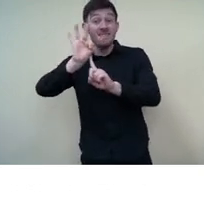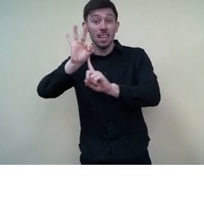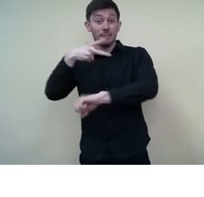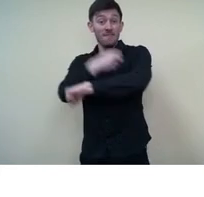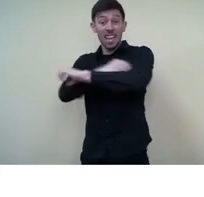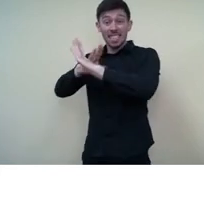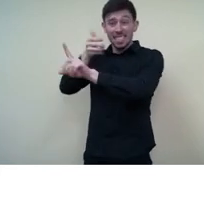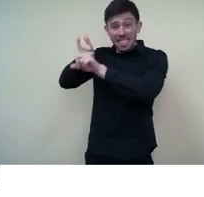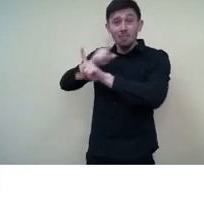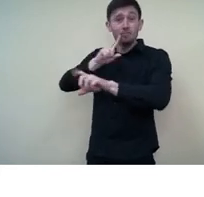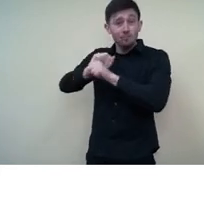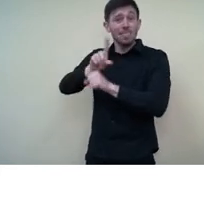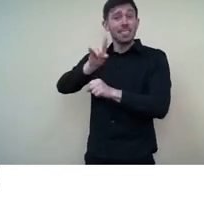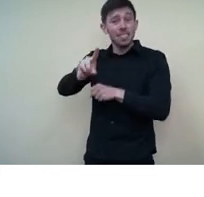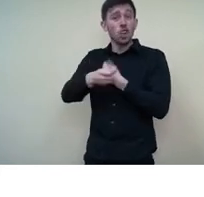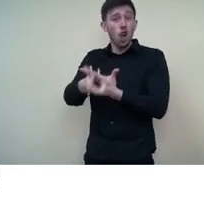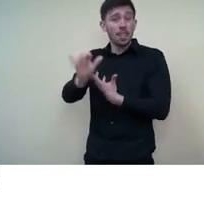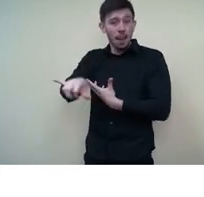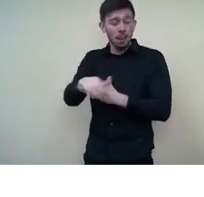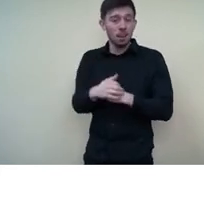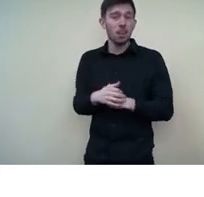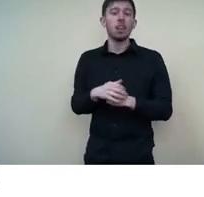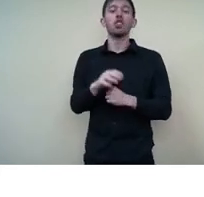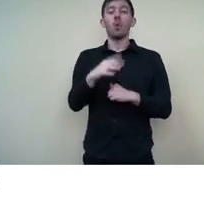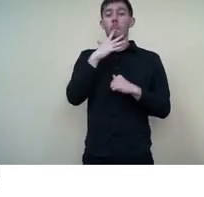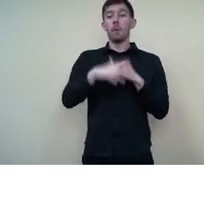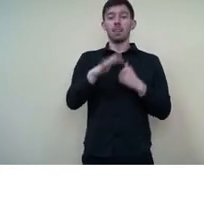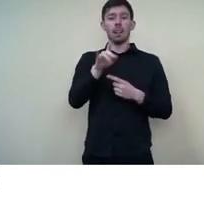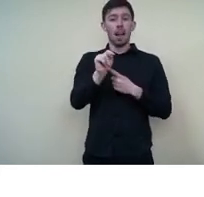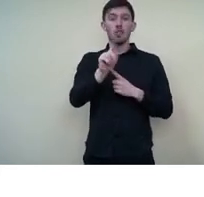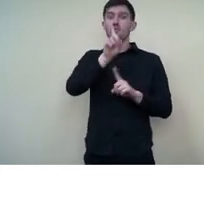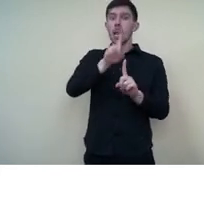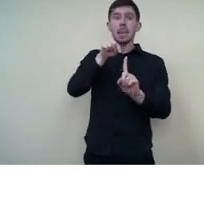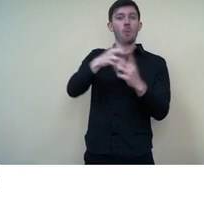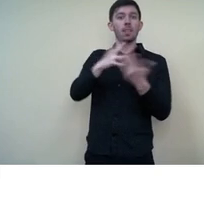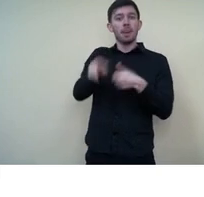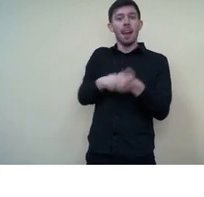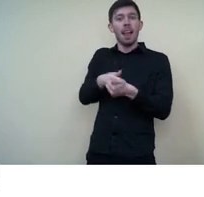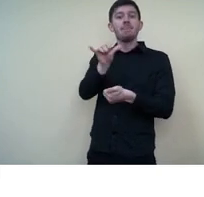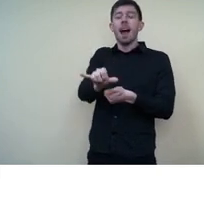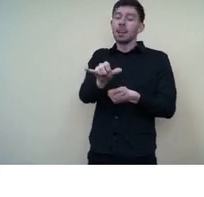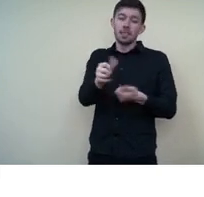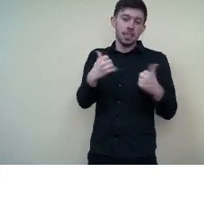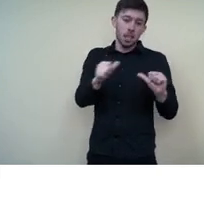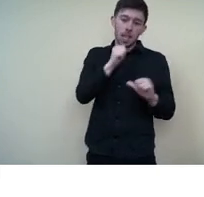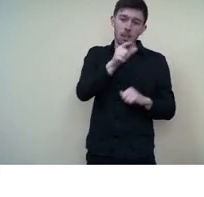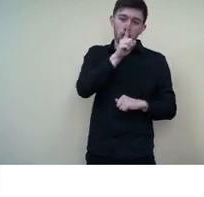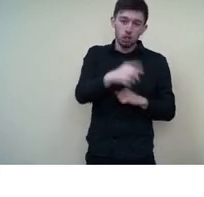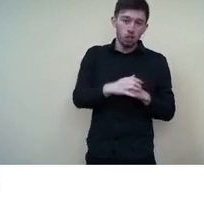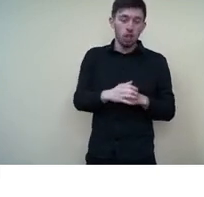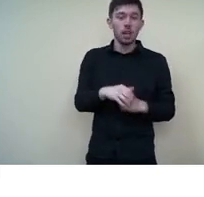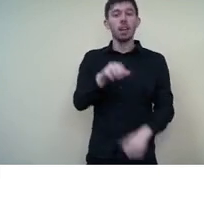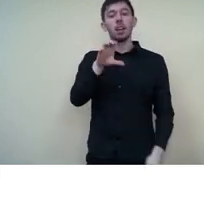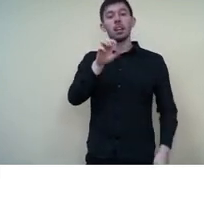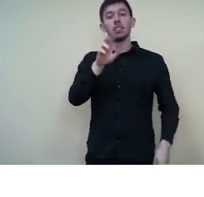well informed about what exactly this blood clotting really is. And so the blood clotting situation that happened is called cerebral